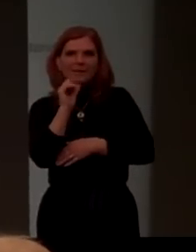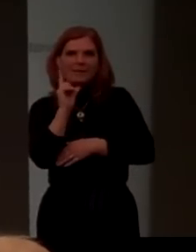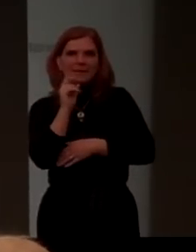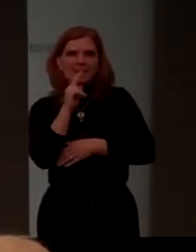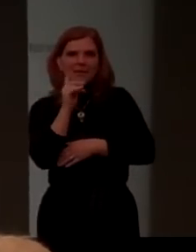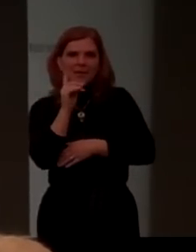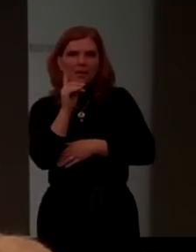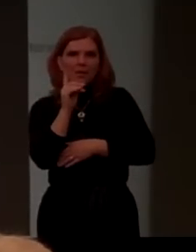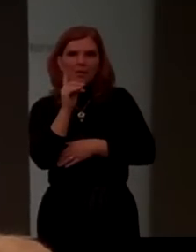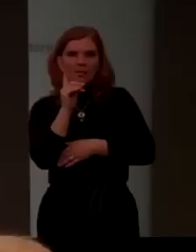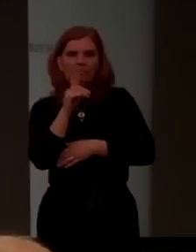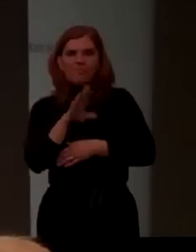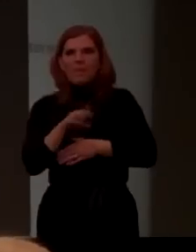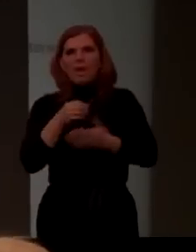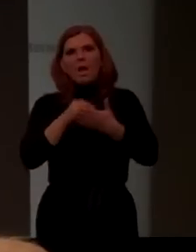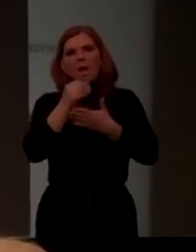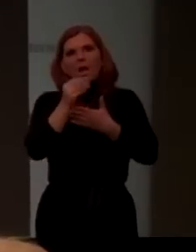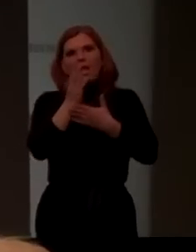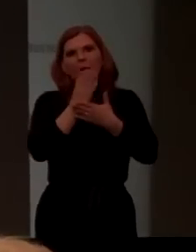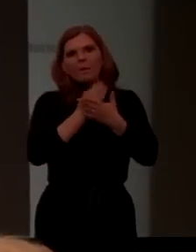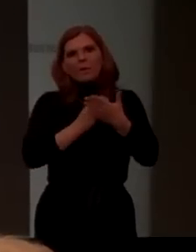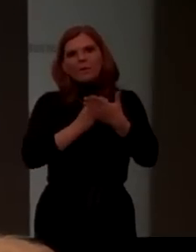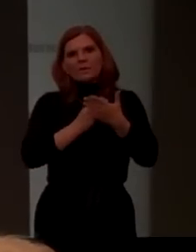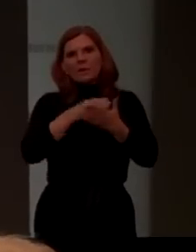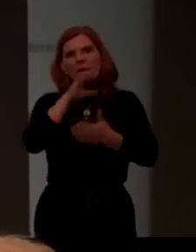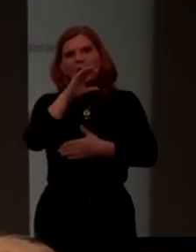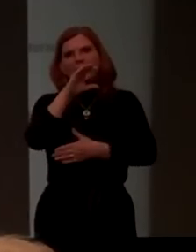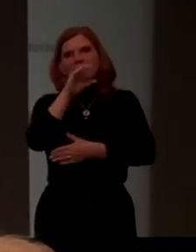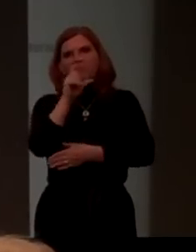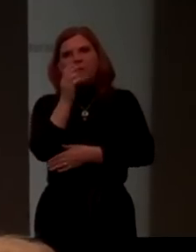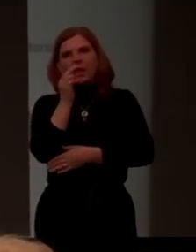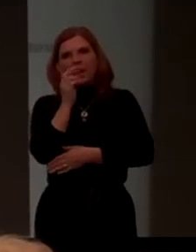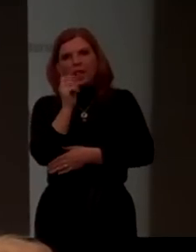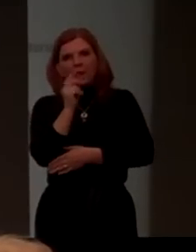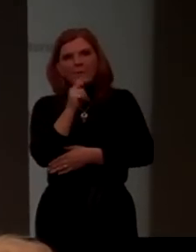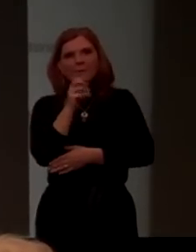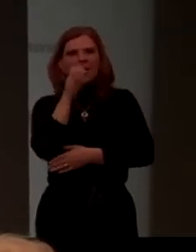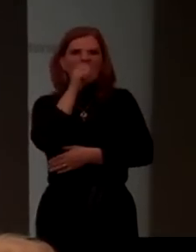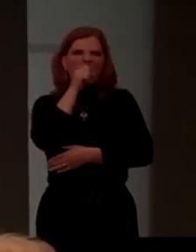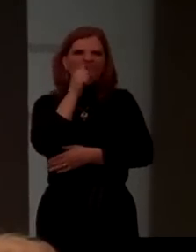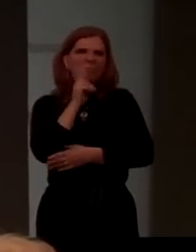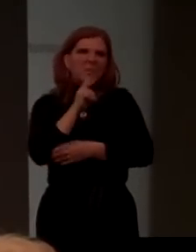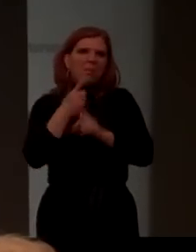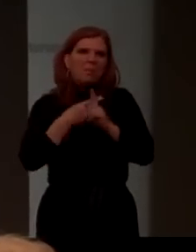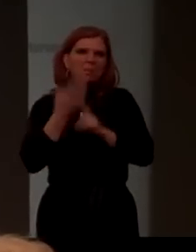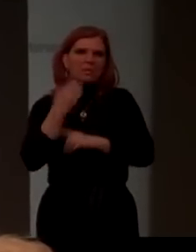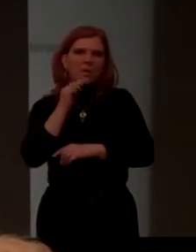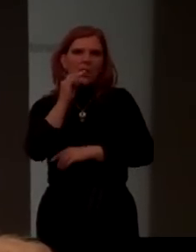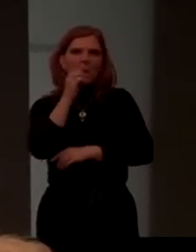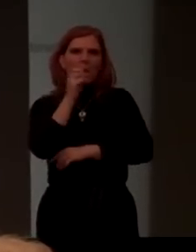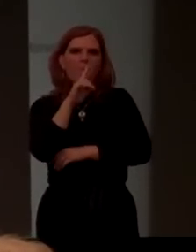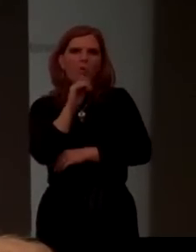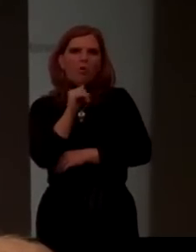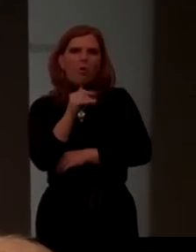Okay. I bought some clementine oranges a couple months ago, Morocco.